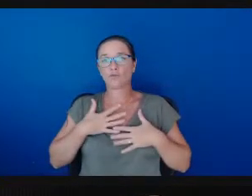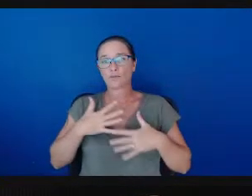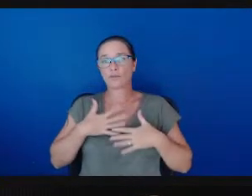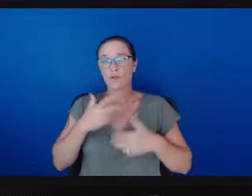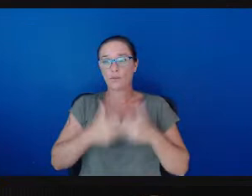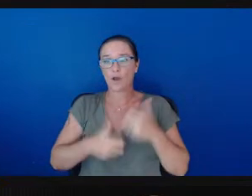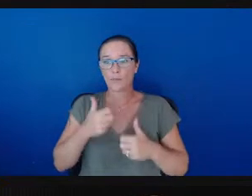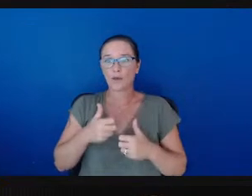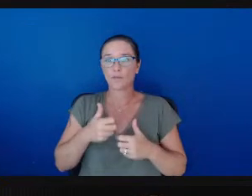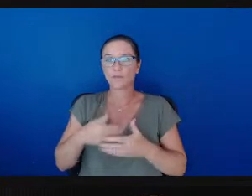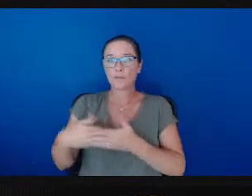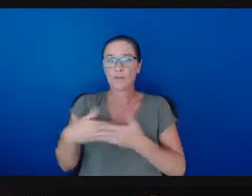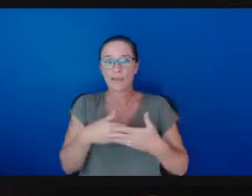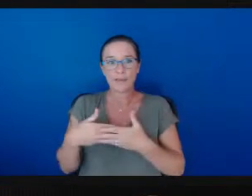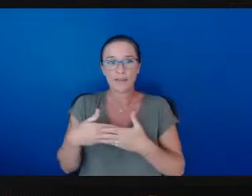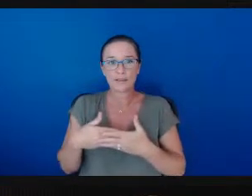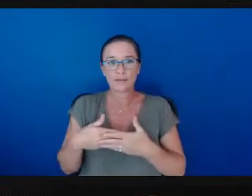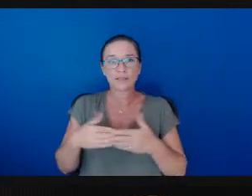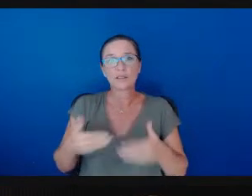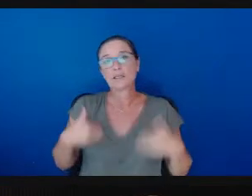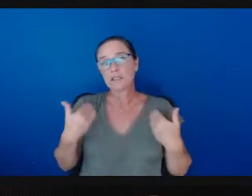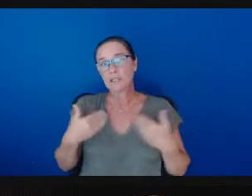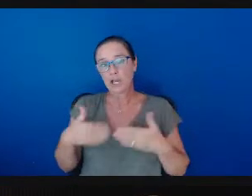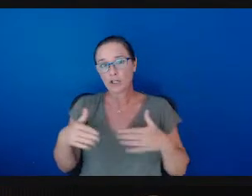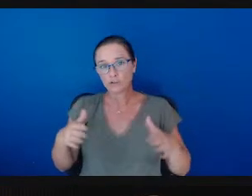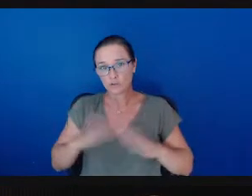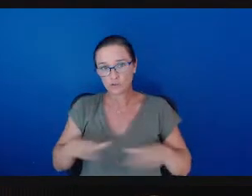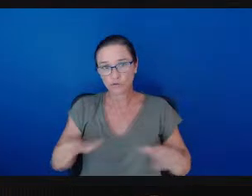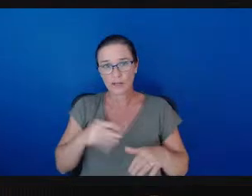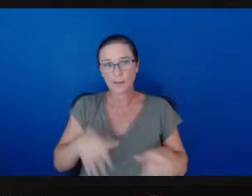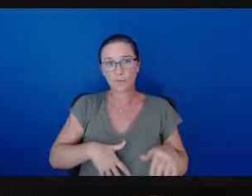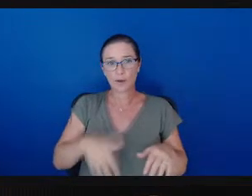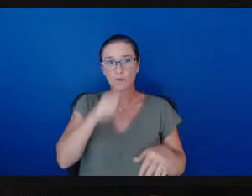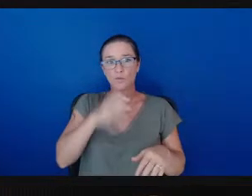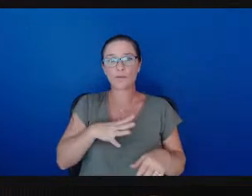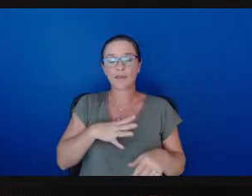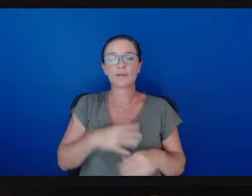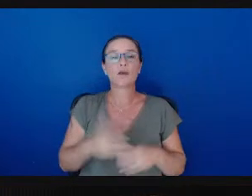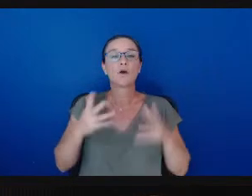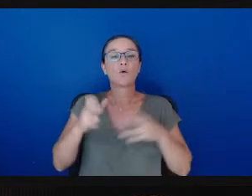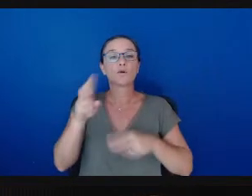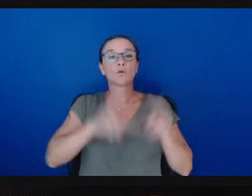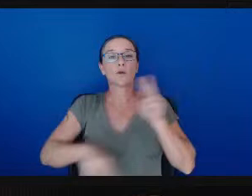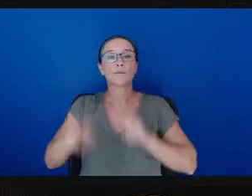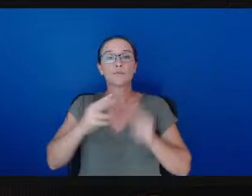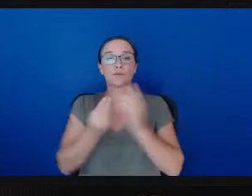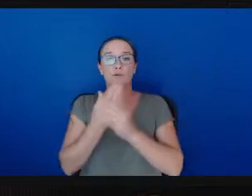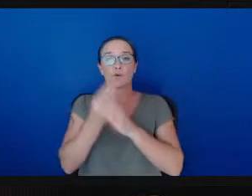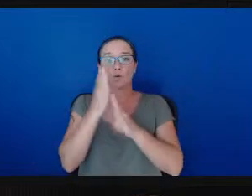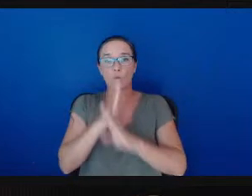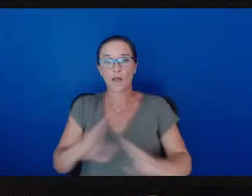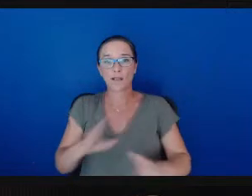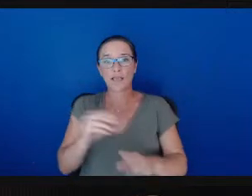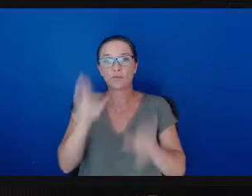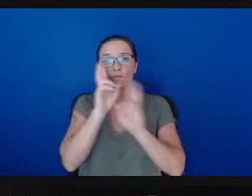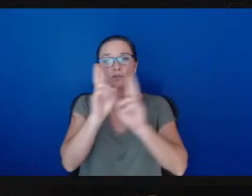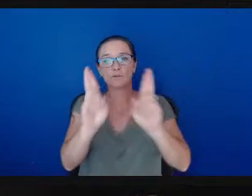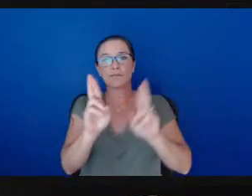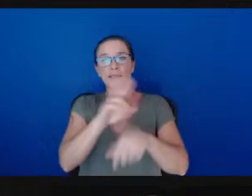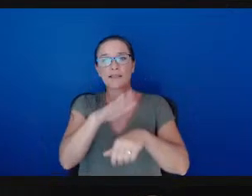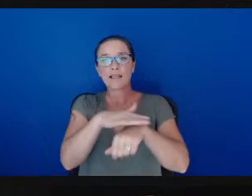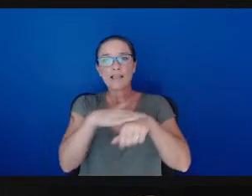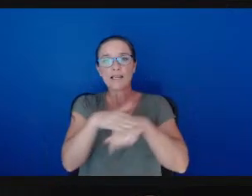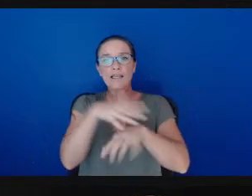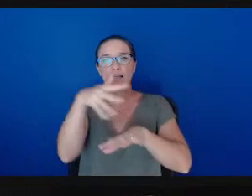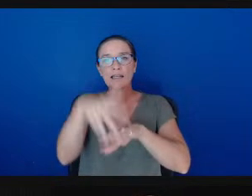women. They ask that people observe the eruption quietly and respect Native Hawaiian culture practitioners who honor the sacred legacy of